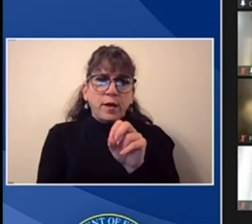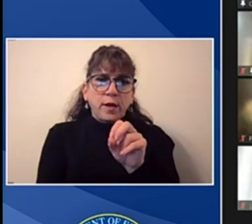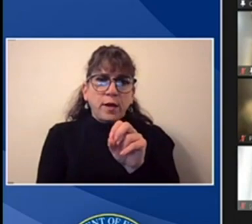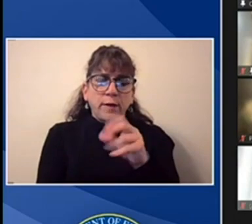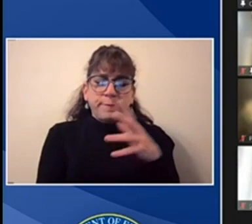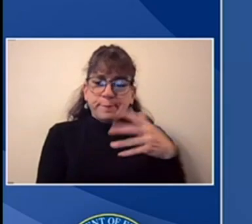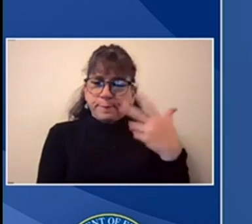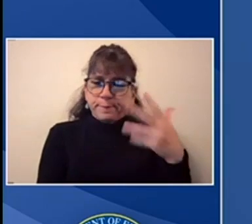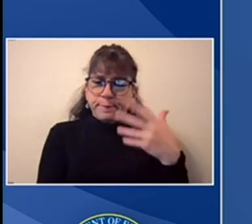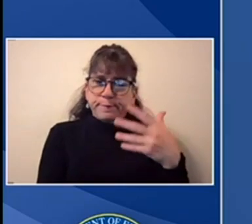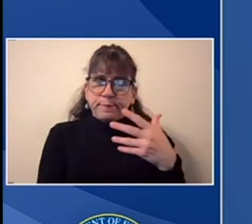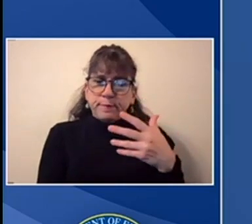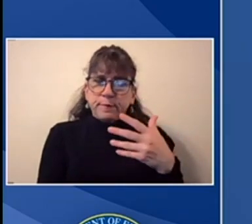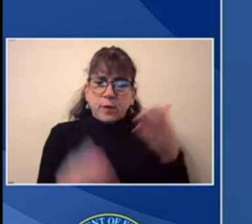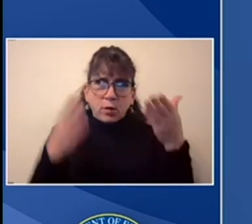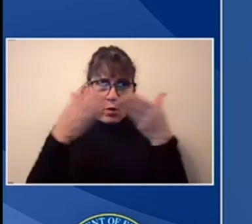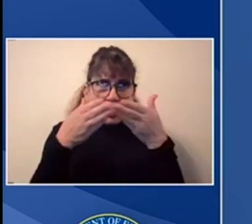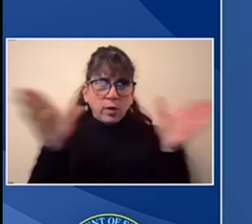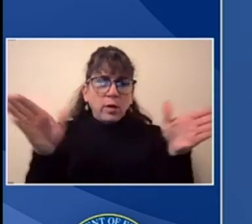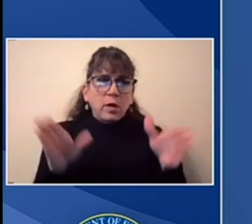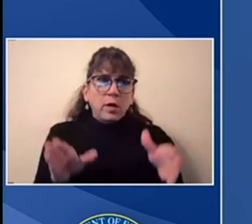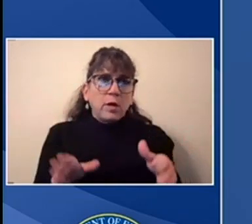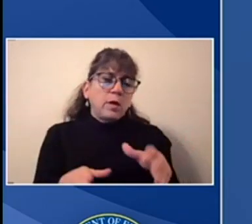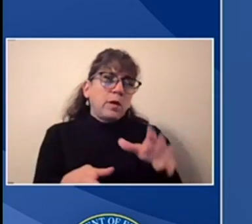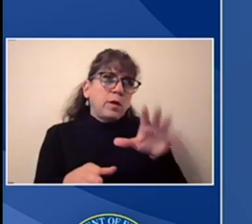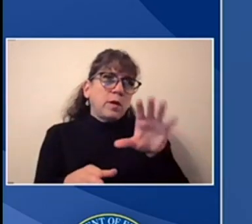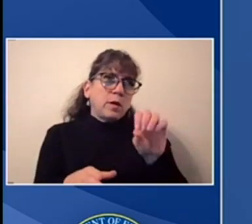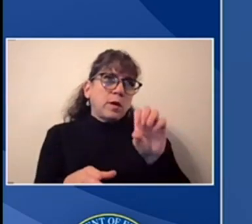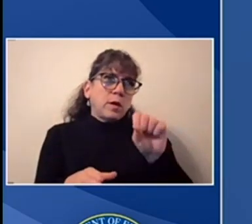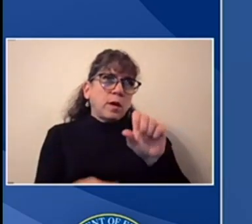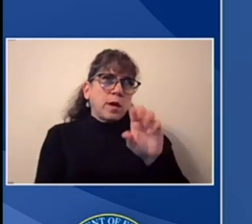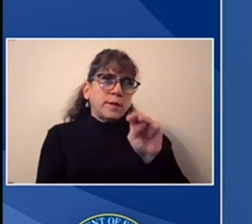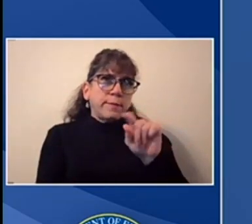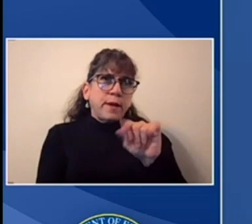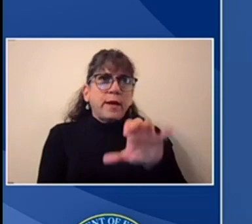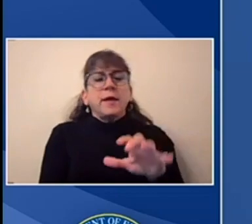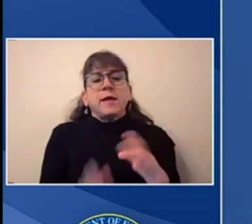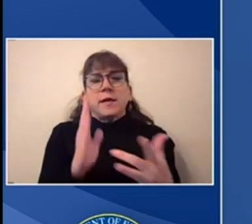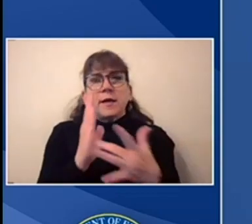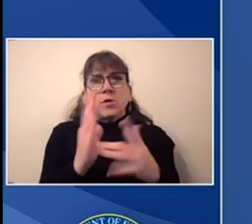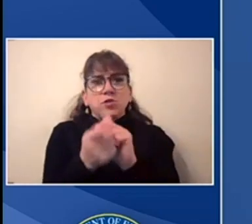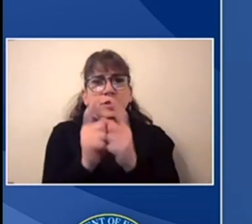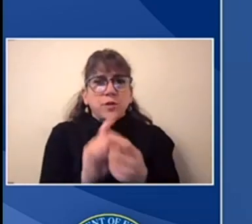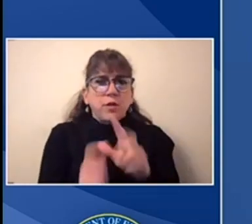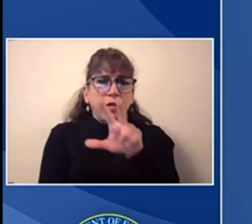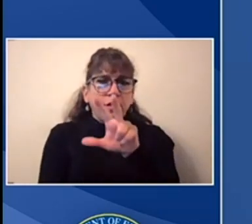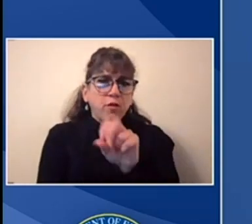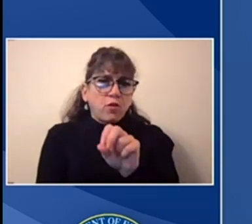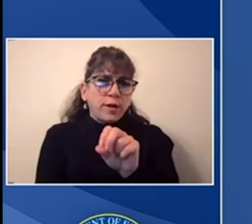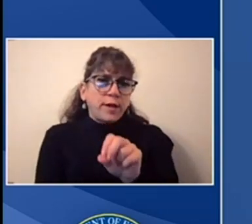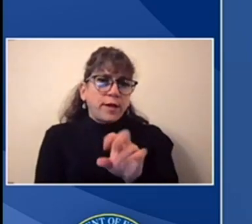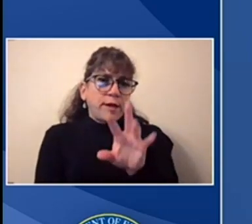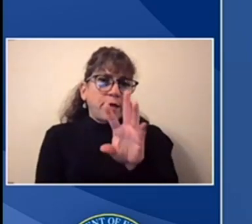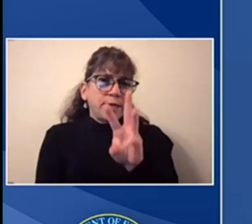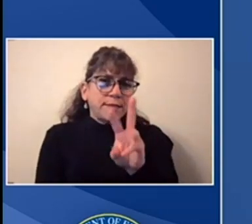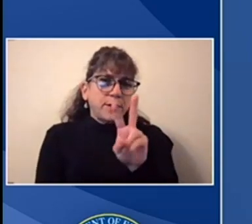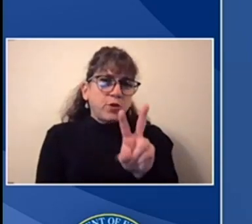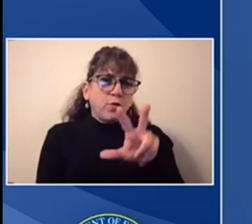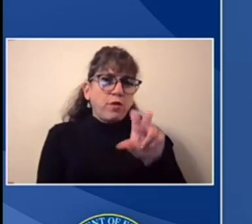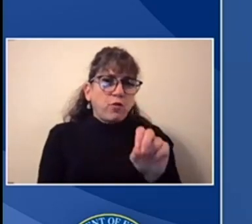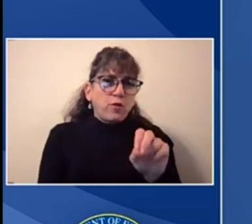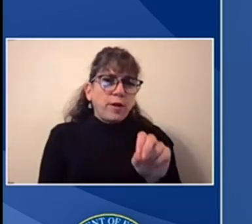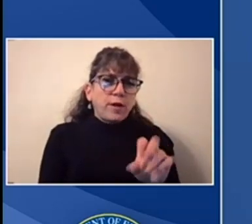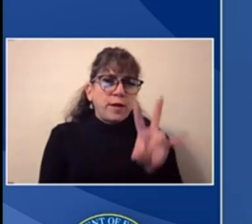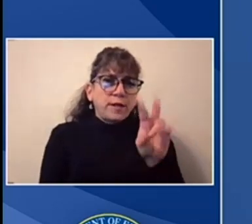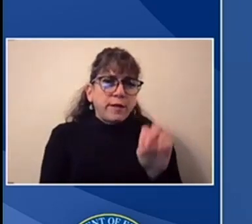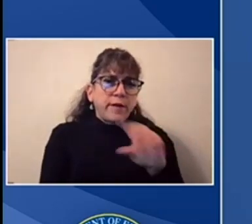the overarching cosmetic technical changes, and then 3062, 3070, and then all of 3080. And I think